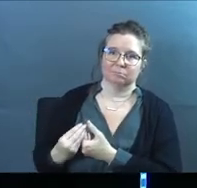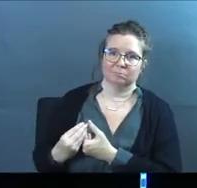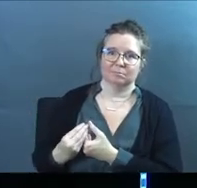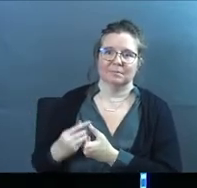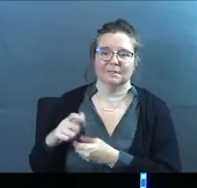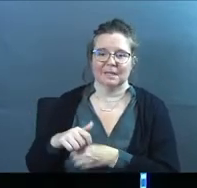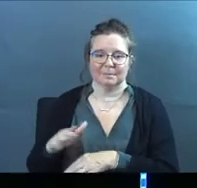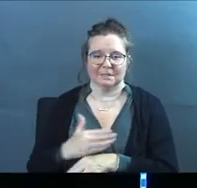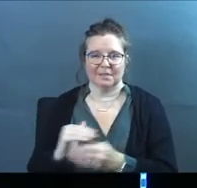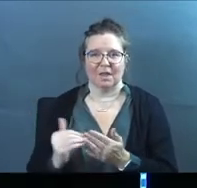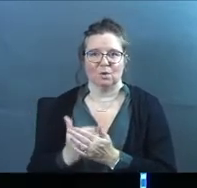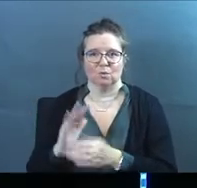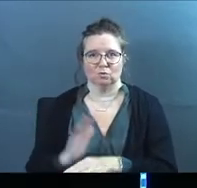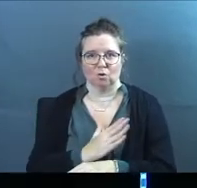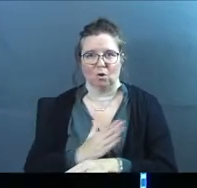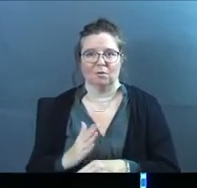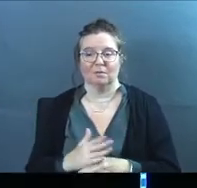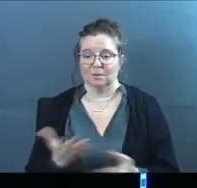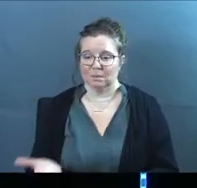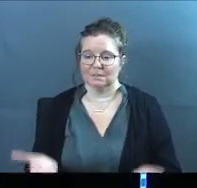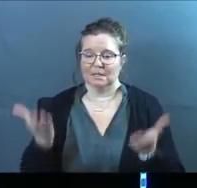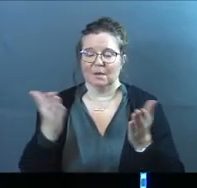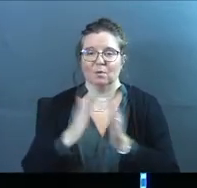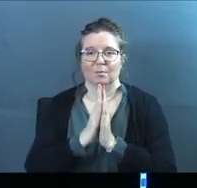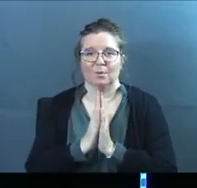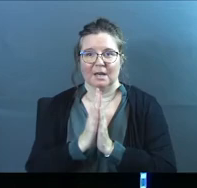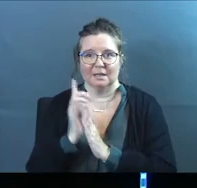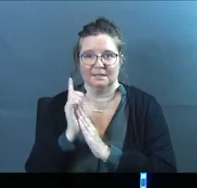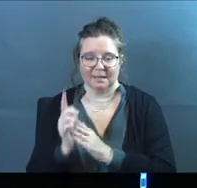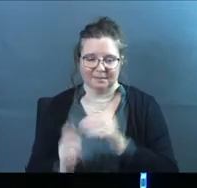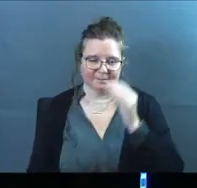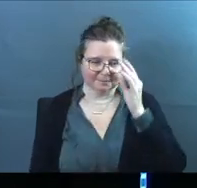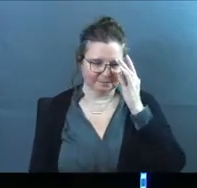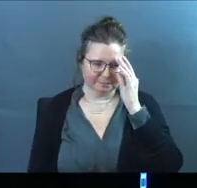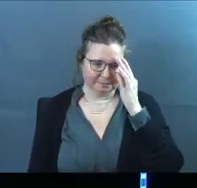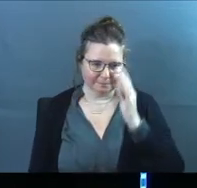It's time to sing that new song. You guys want to stand up? We're to pray here in a second.